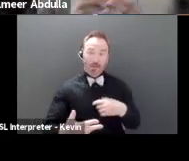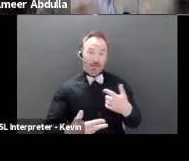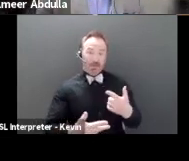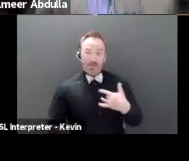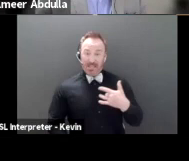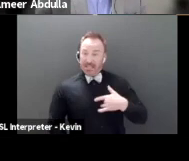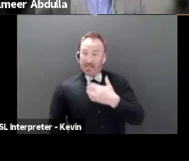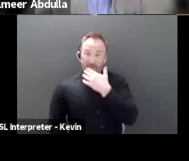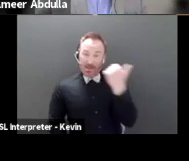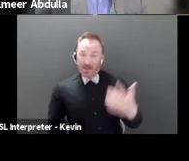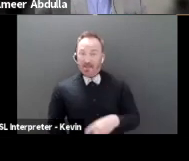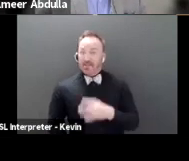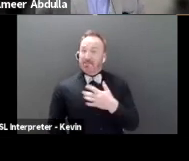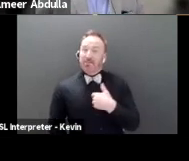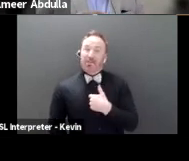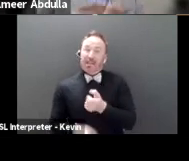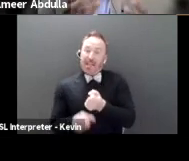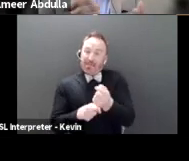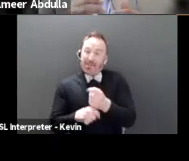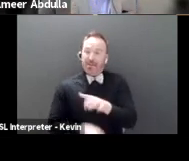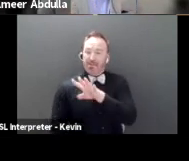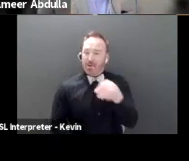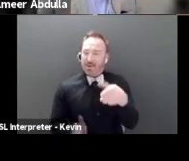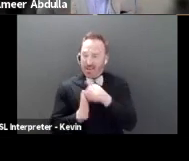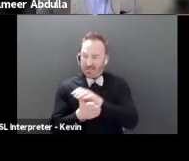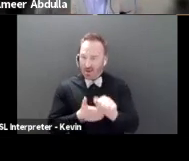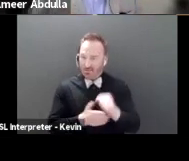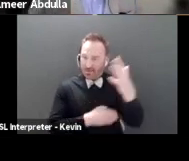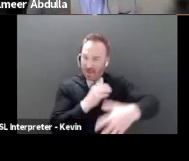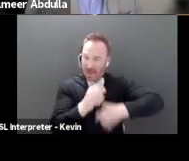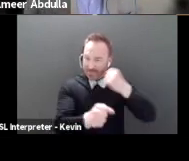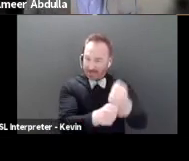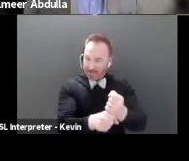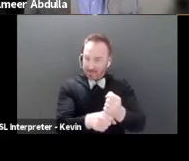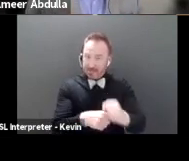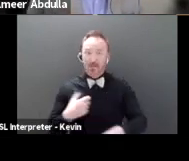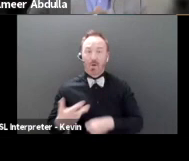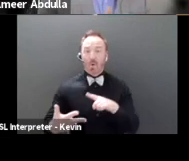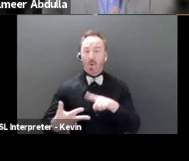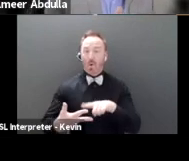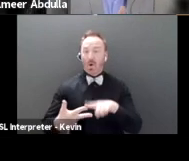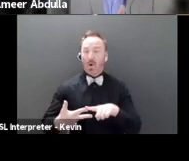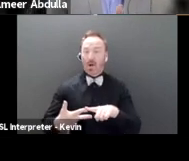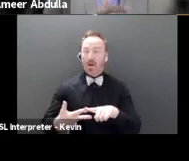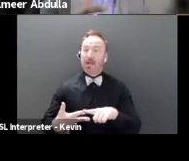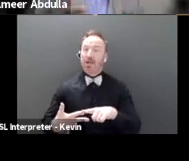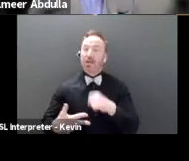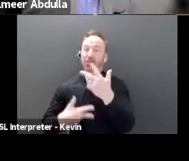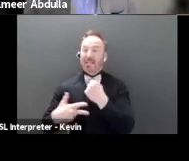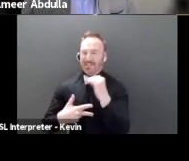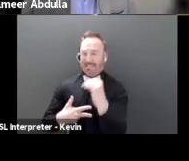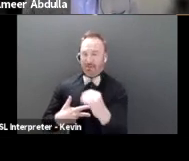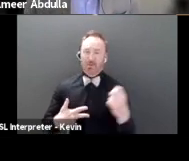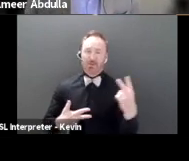to get $40,000 for 5 years? Or is it more tax efficient to get 3 years of zero salary and 2 years